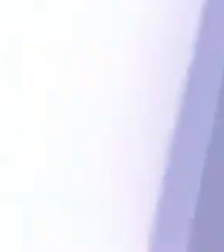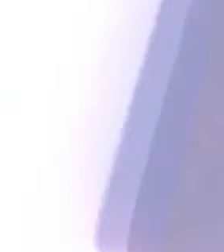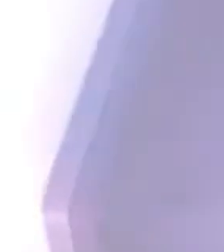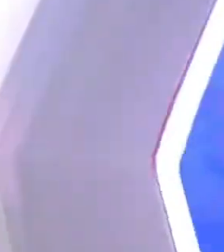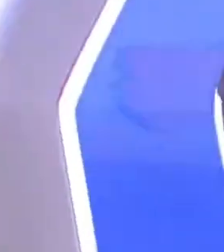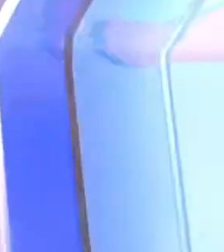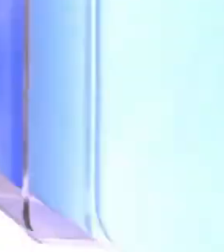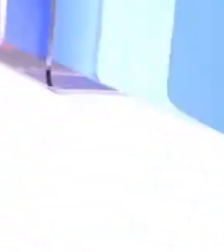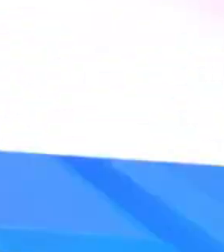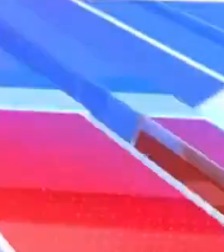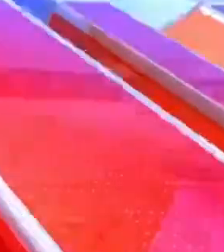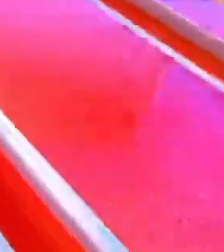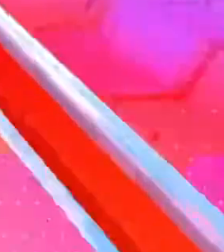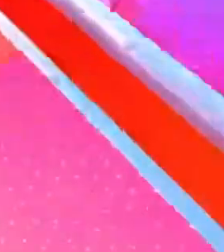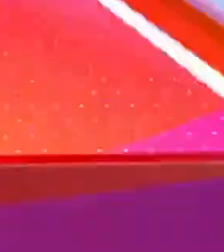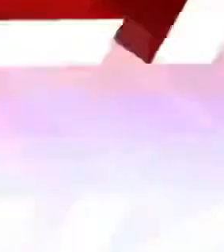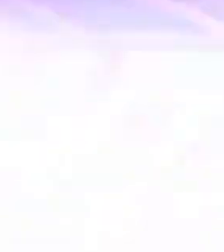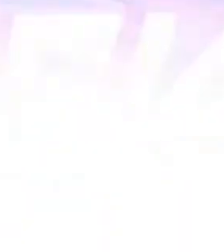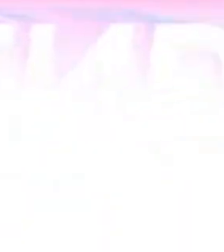Irungu.